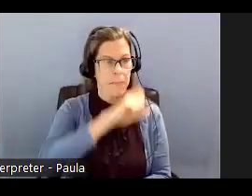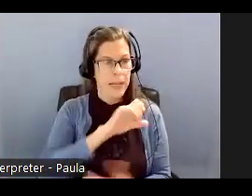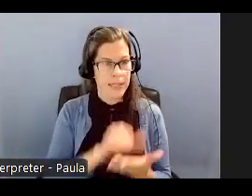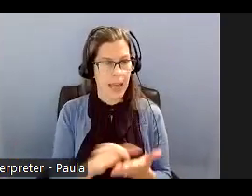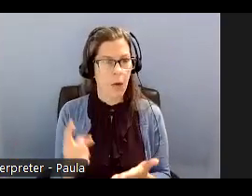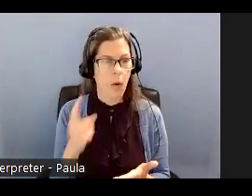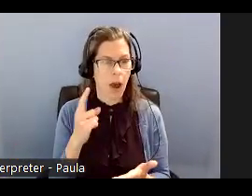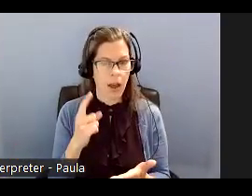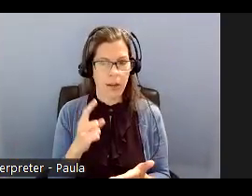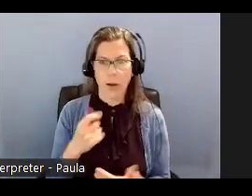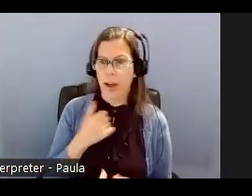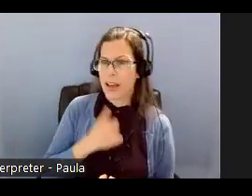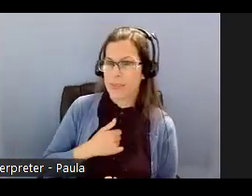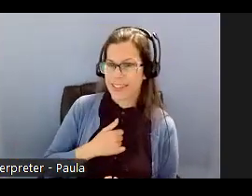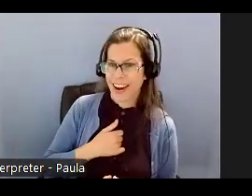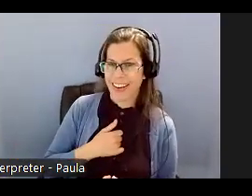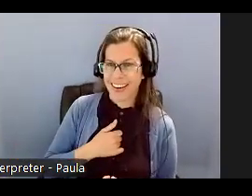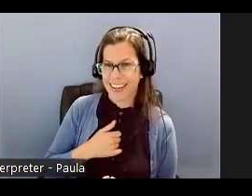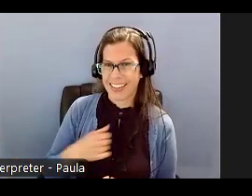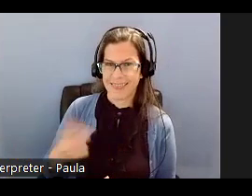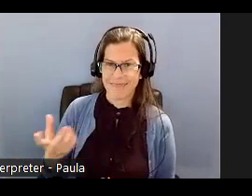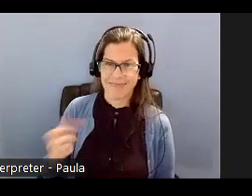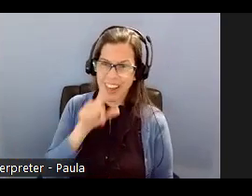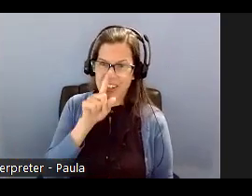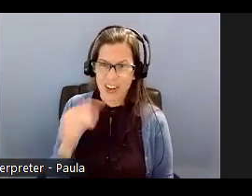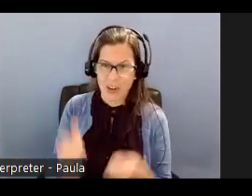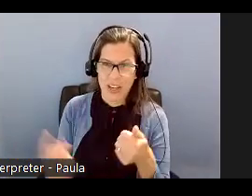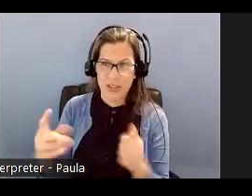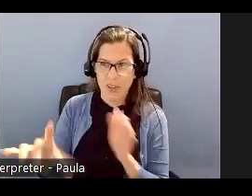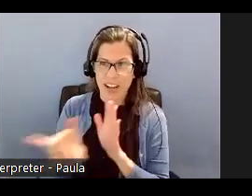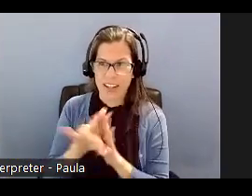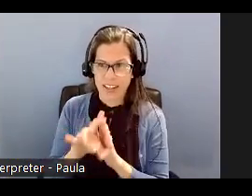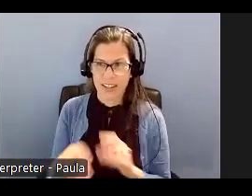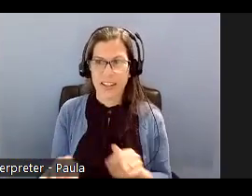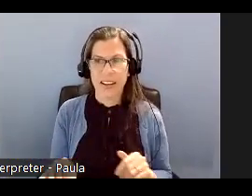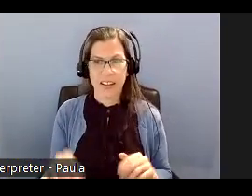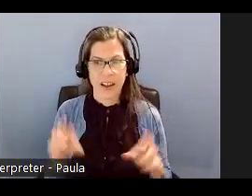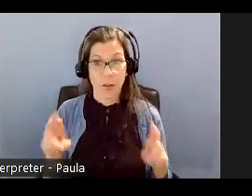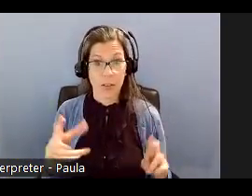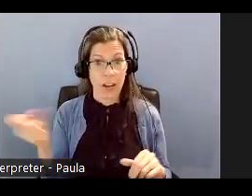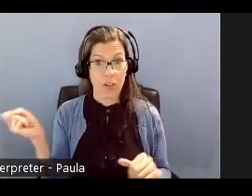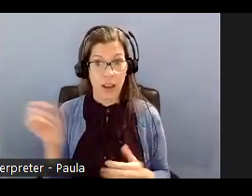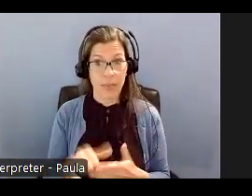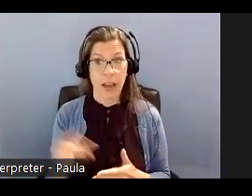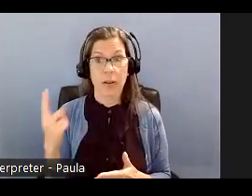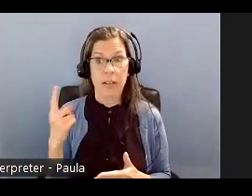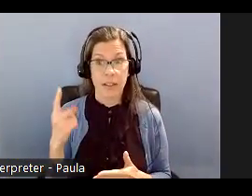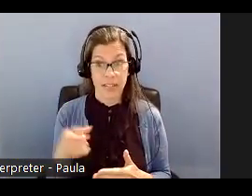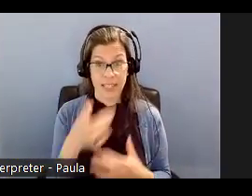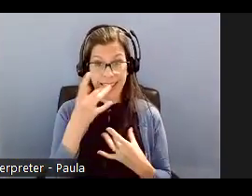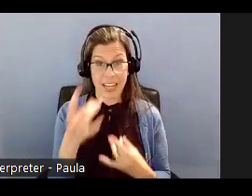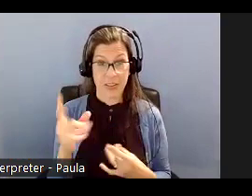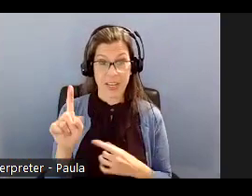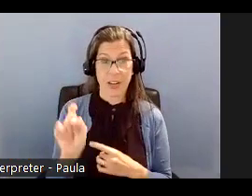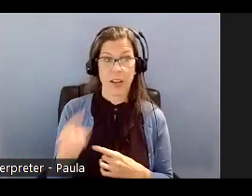one next. Oh, I'm sorry, Sarah. I just wasn't Okay. sure. I'll hopefully I can grab that one. Let me this is a very interesting one. This is